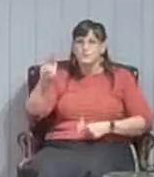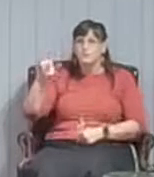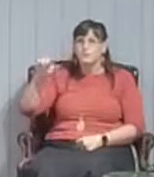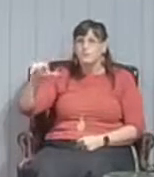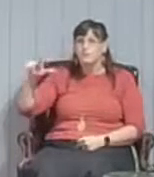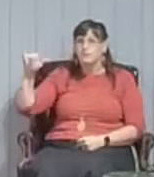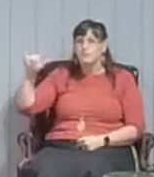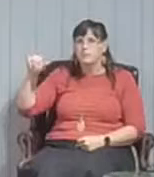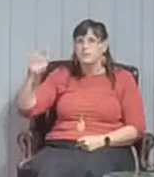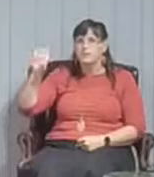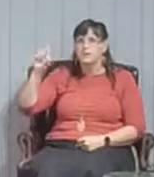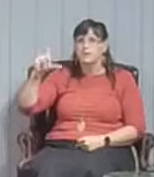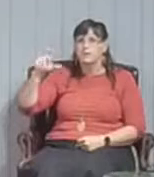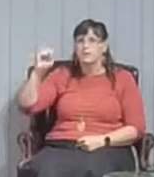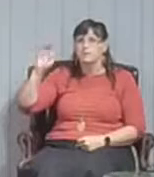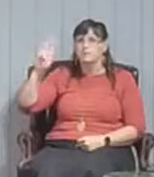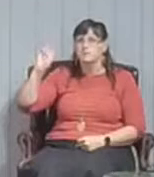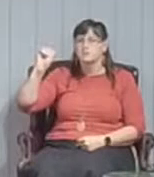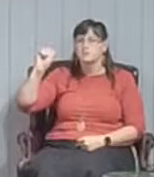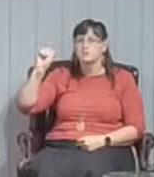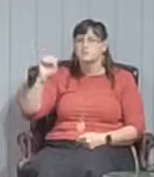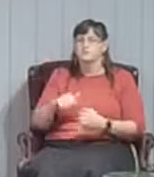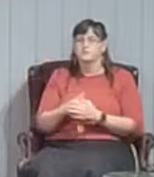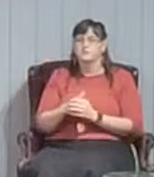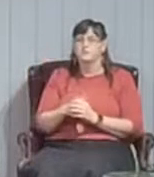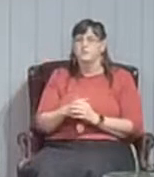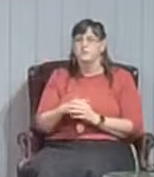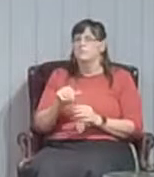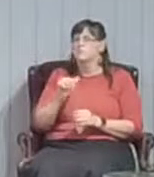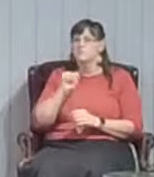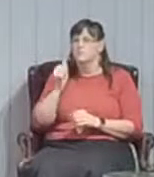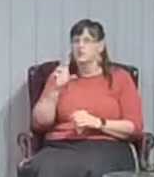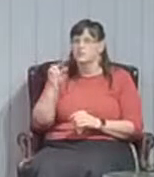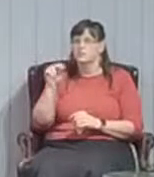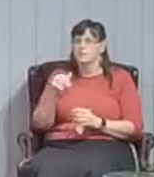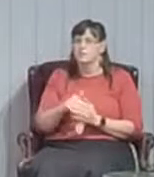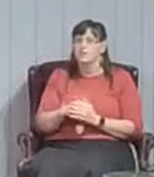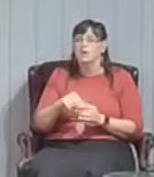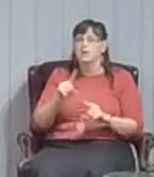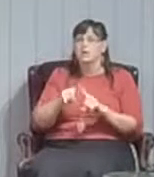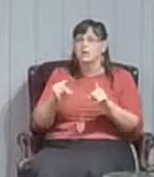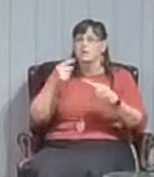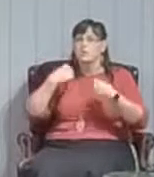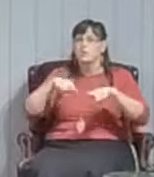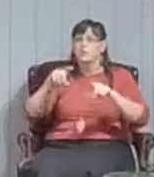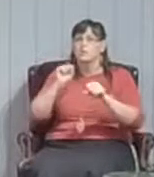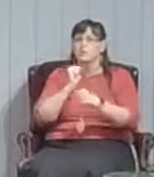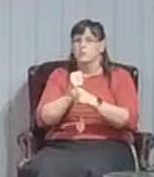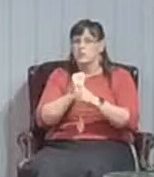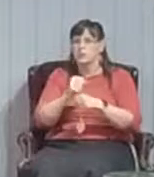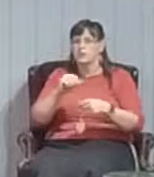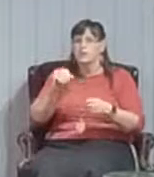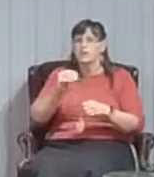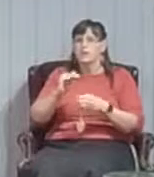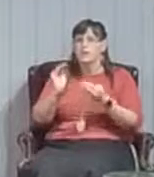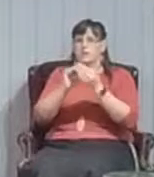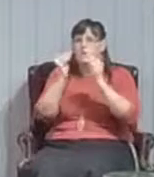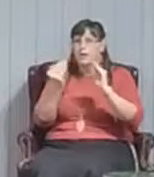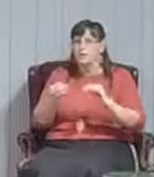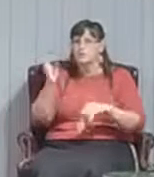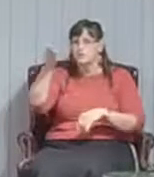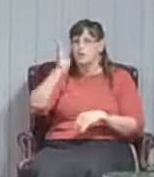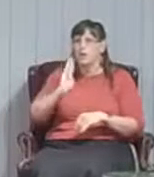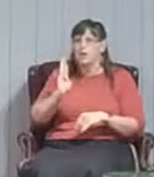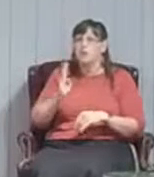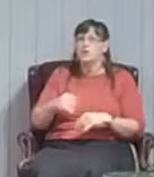that. But while we work to serve the Lord in the house of God, we need to put on the whole armor of God, Ephesians chapter number